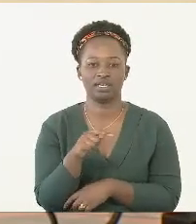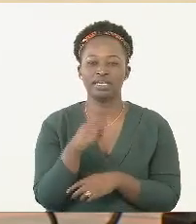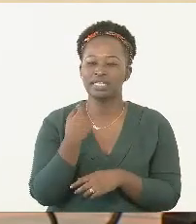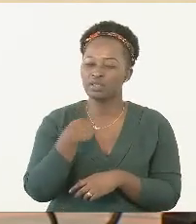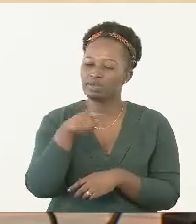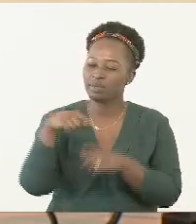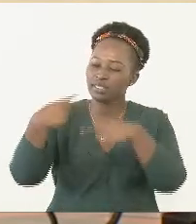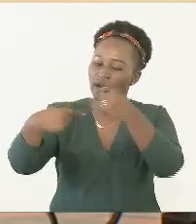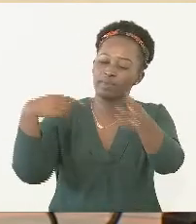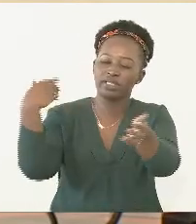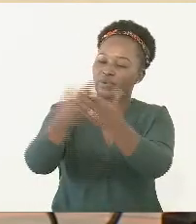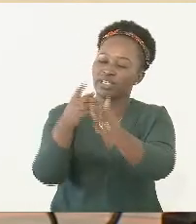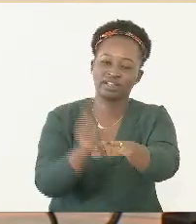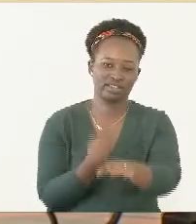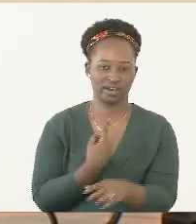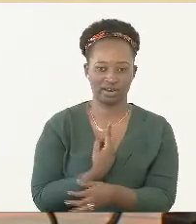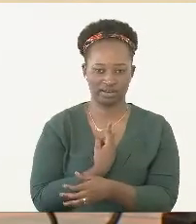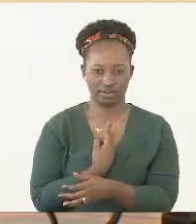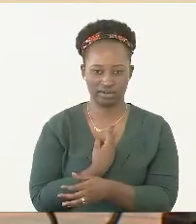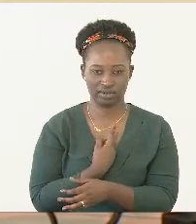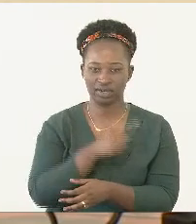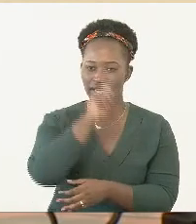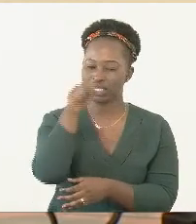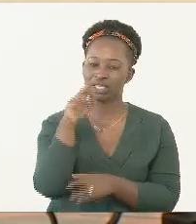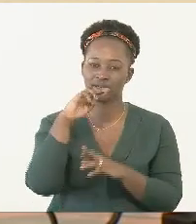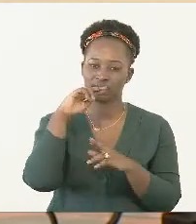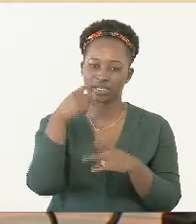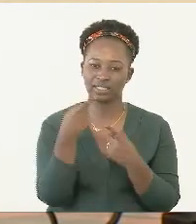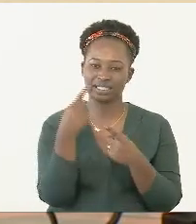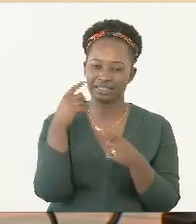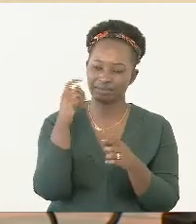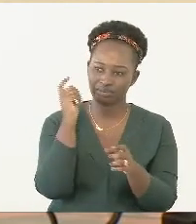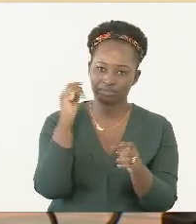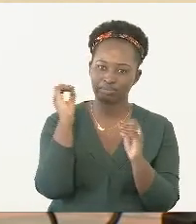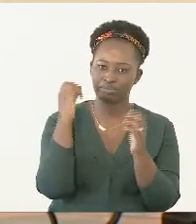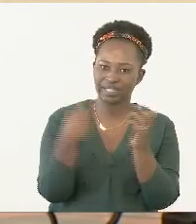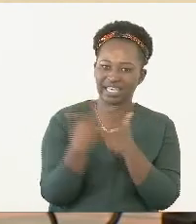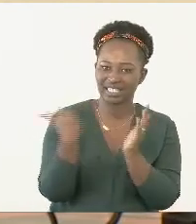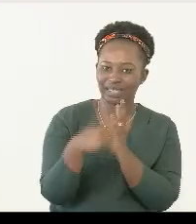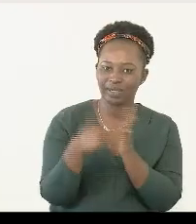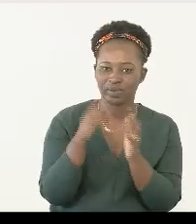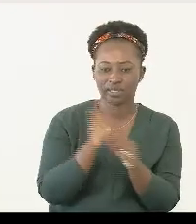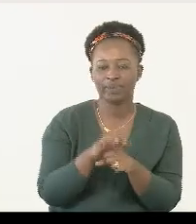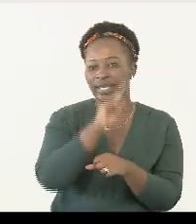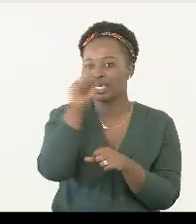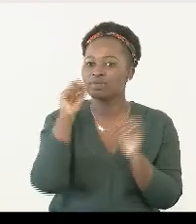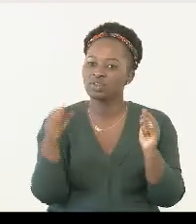it go? Do I pass it on? Are these results so devastating? Can they even result into